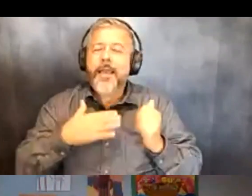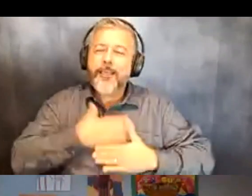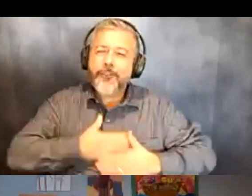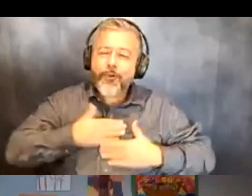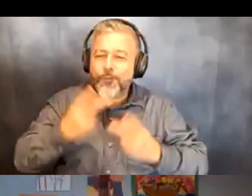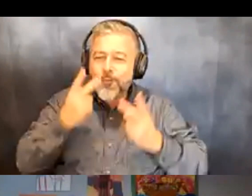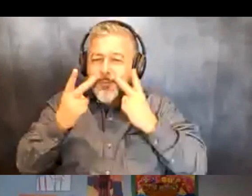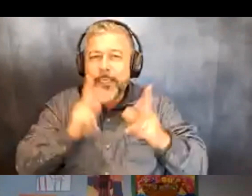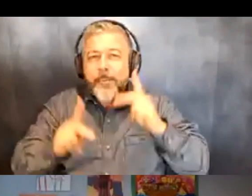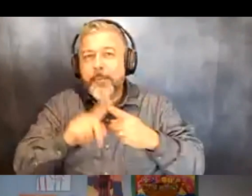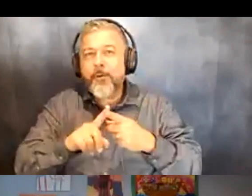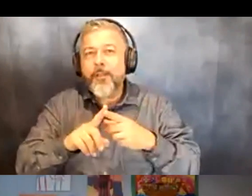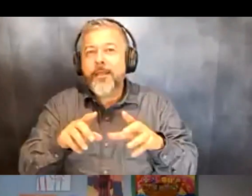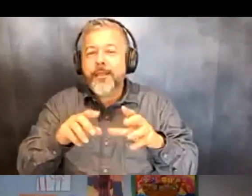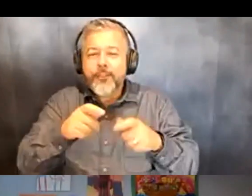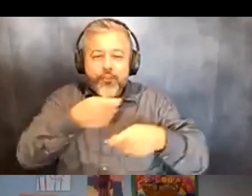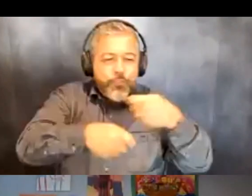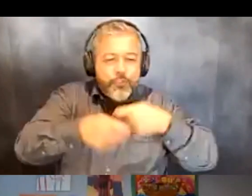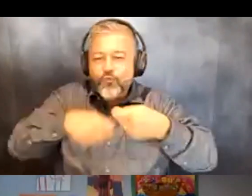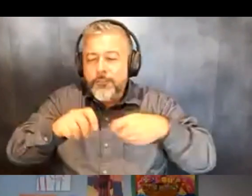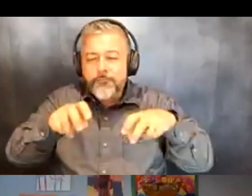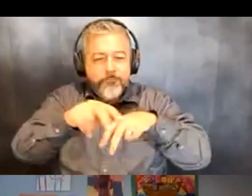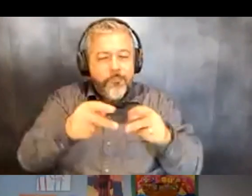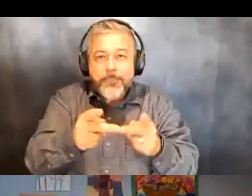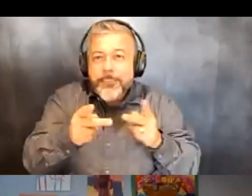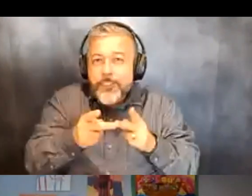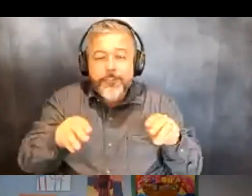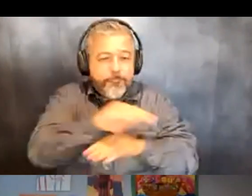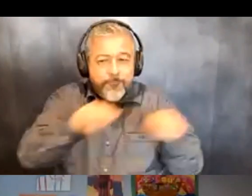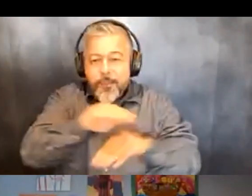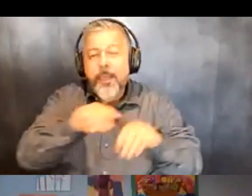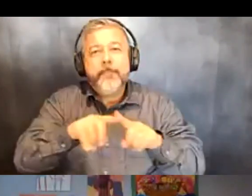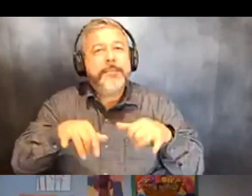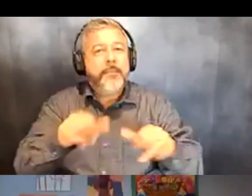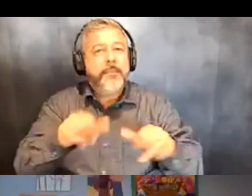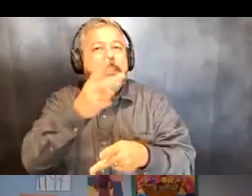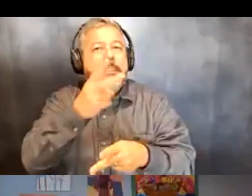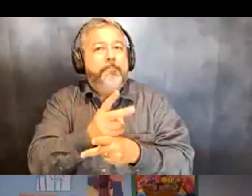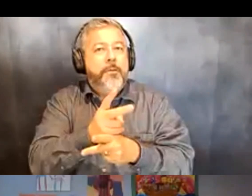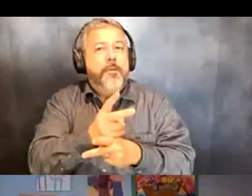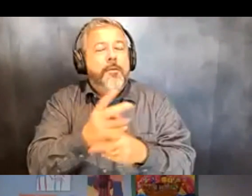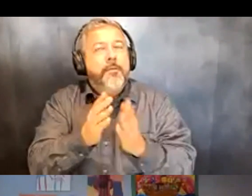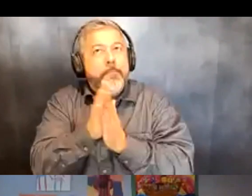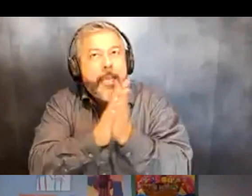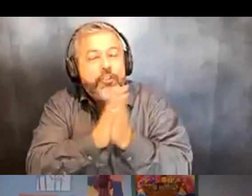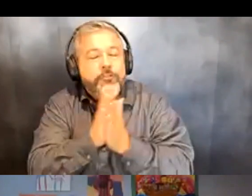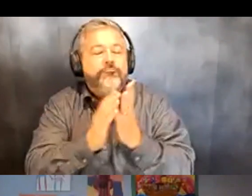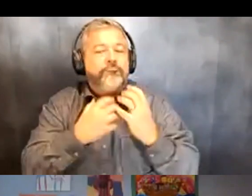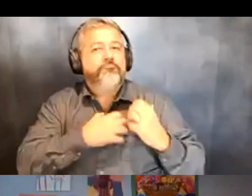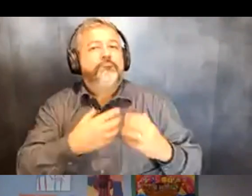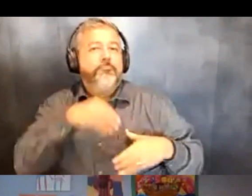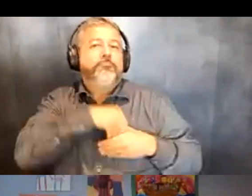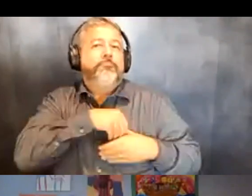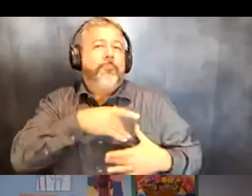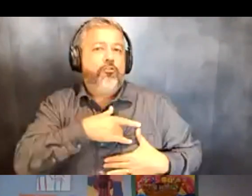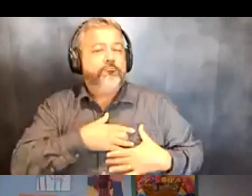take the same issues and passion to complete them. So I mention all of that because we have a lot of work to do.